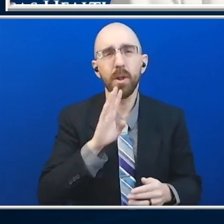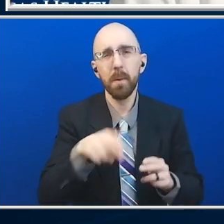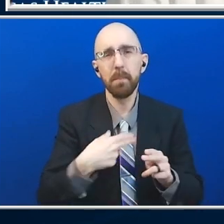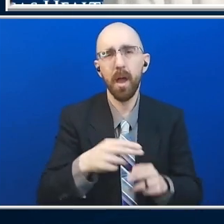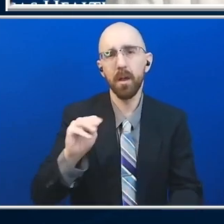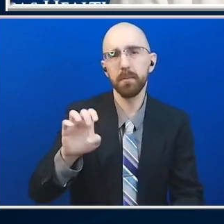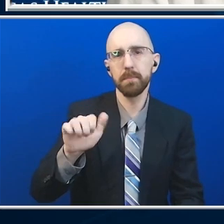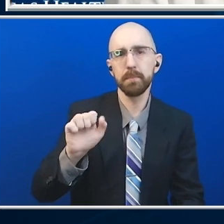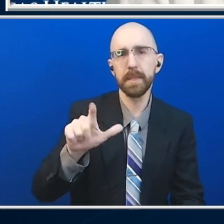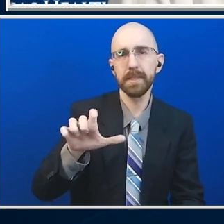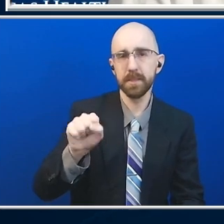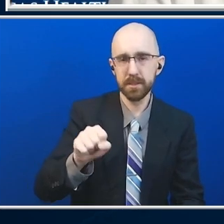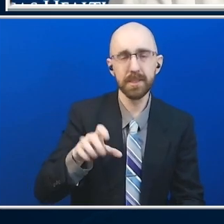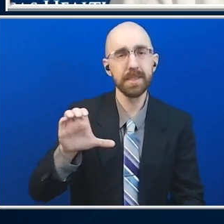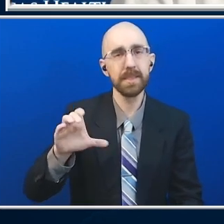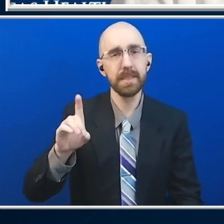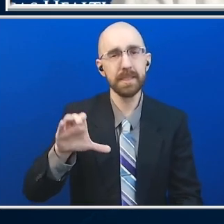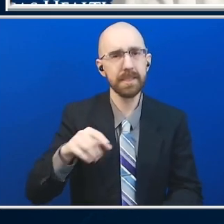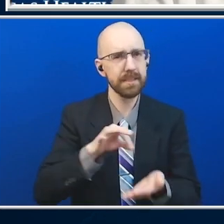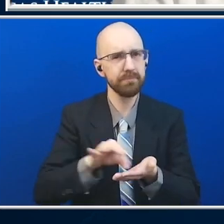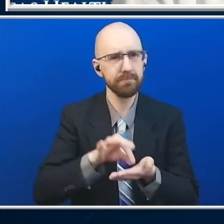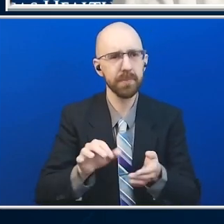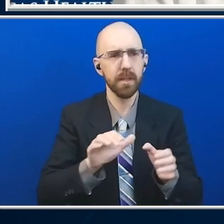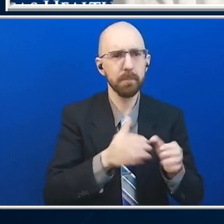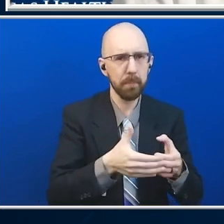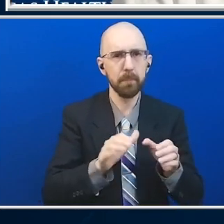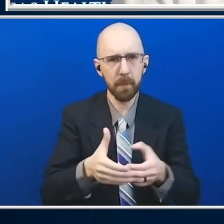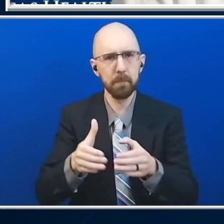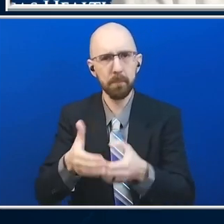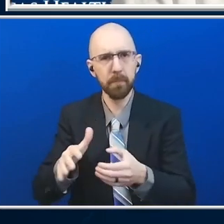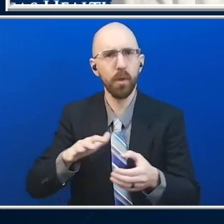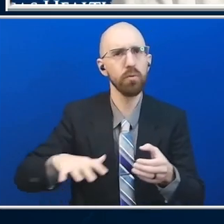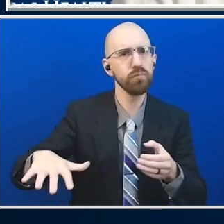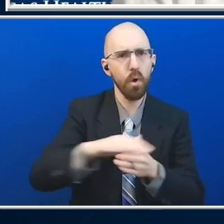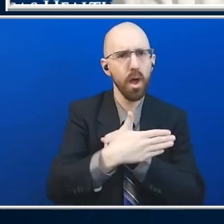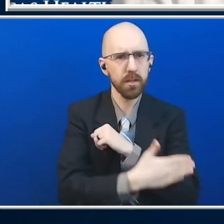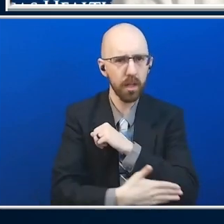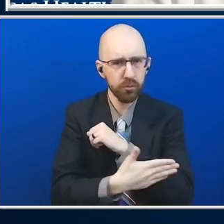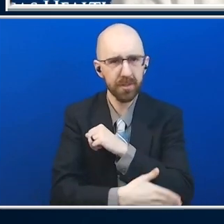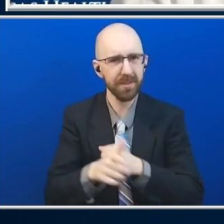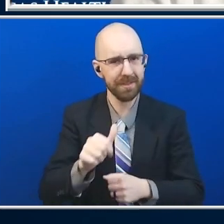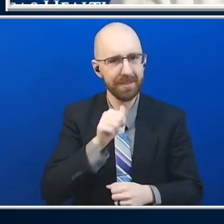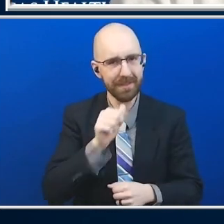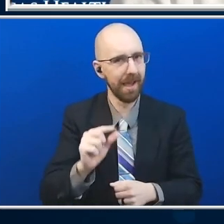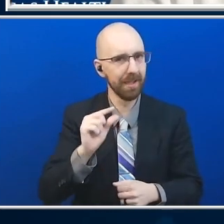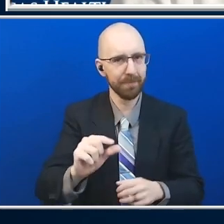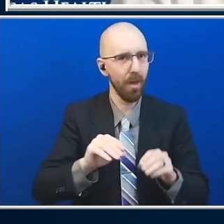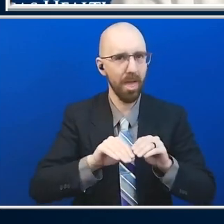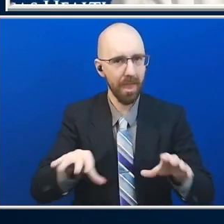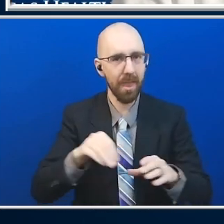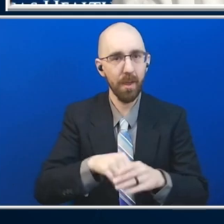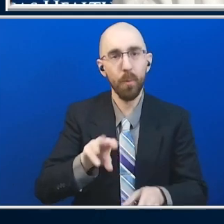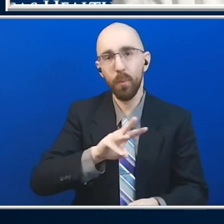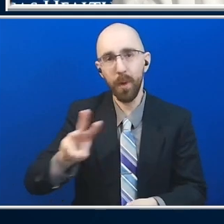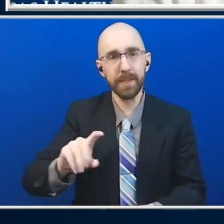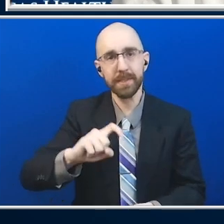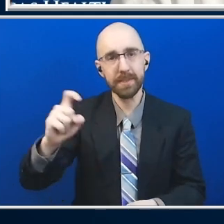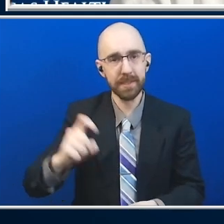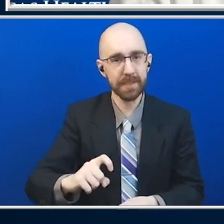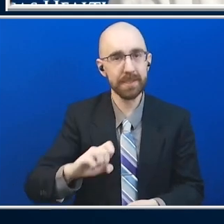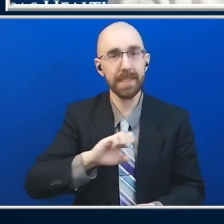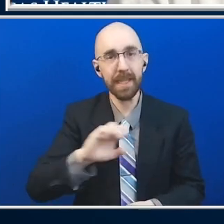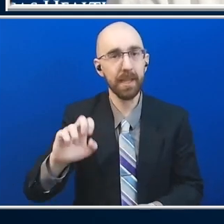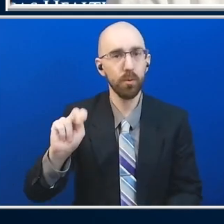tracking several small outbreaks around the country. But there is a not so small outbreak in West Texas and eastern New Mexico right